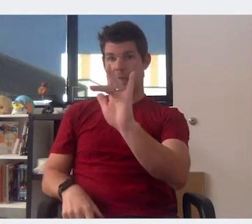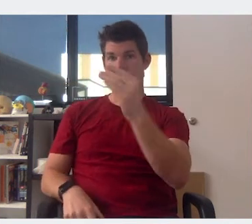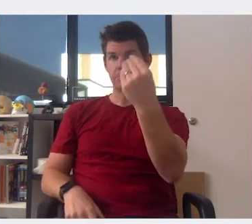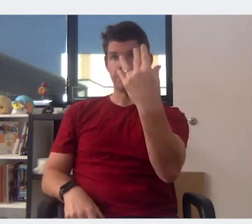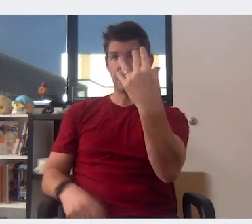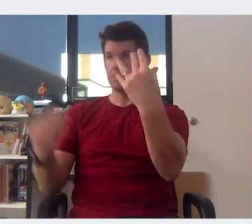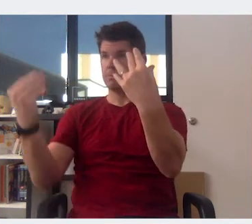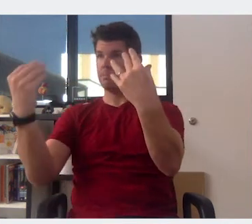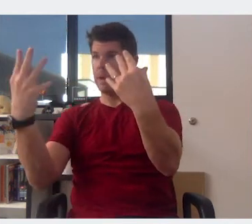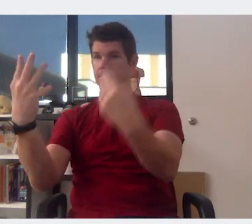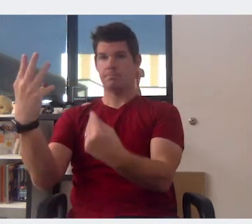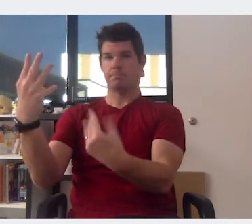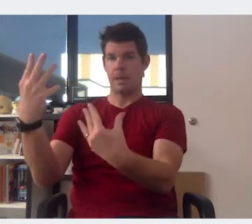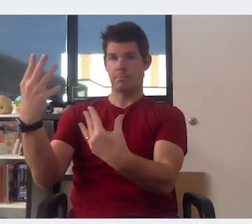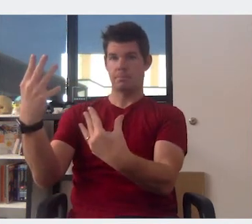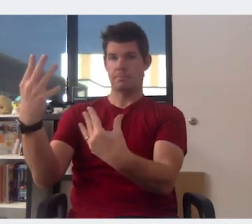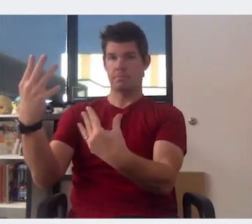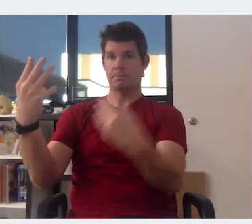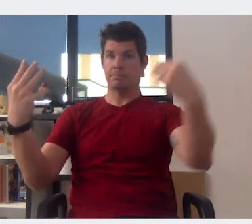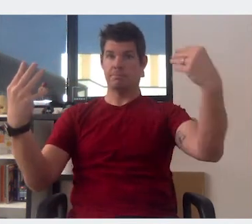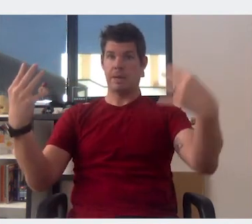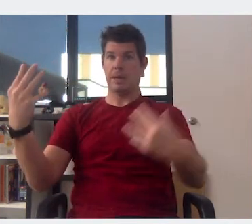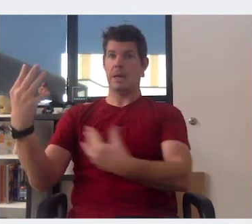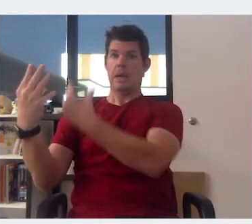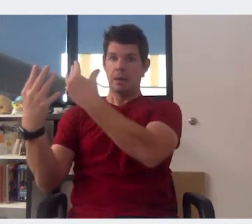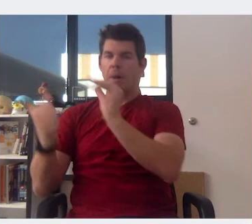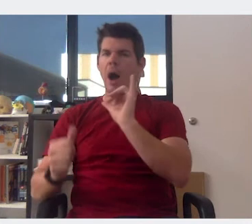and add some lights.